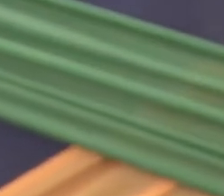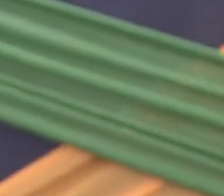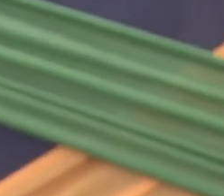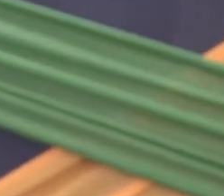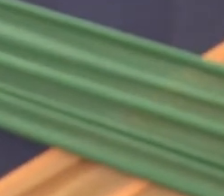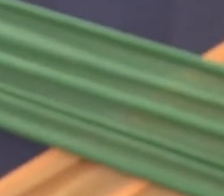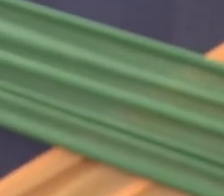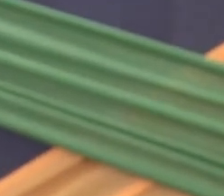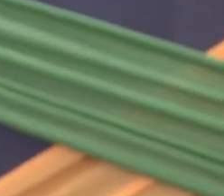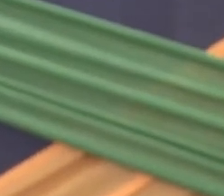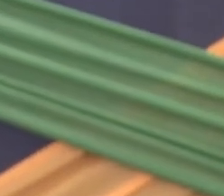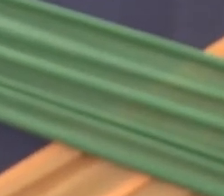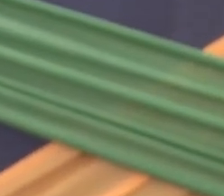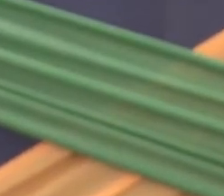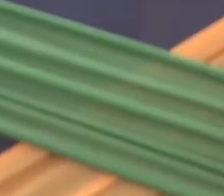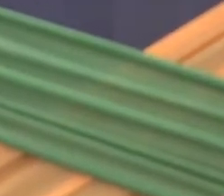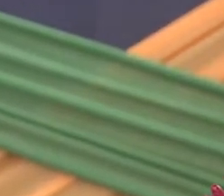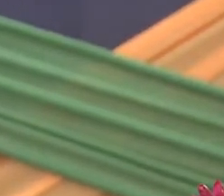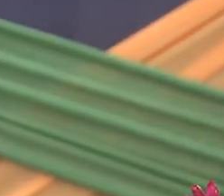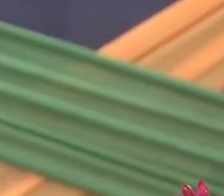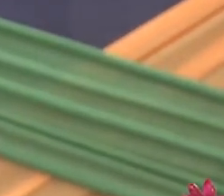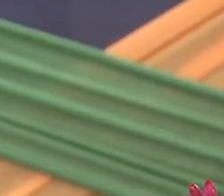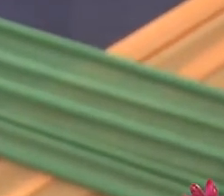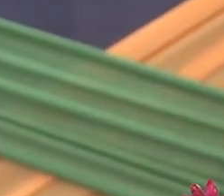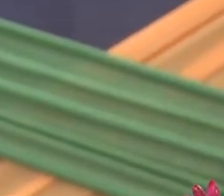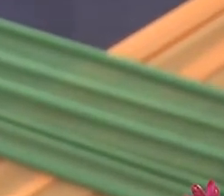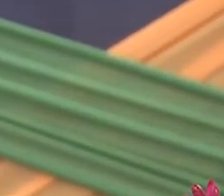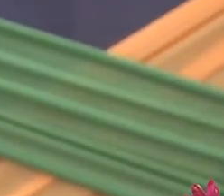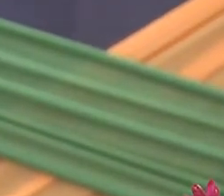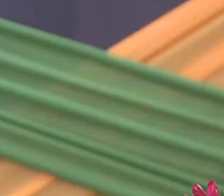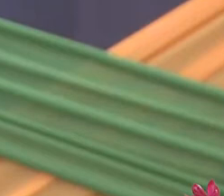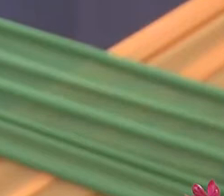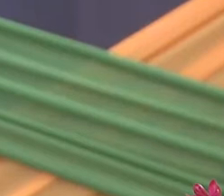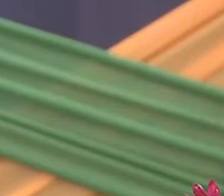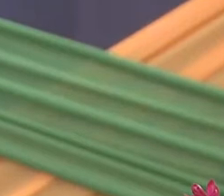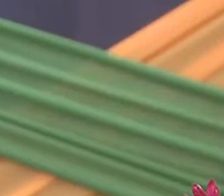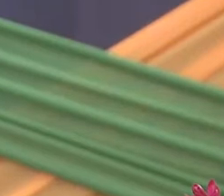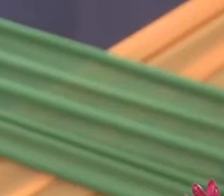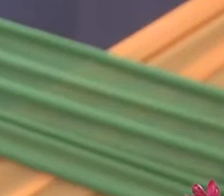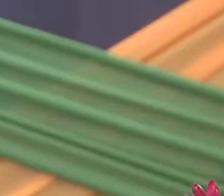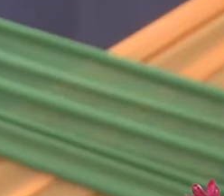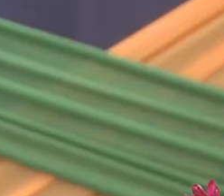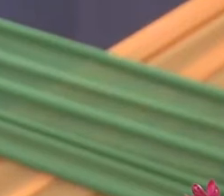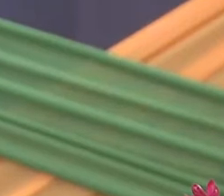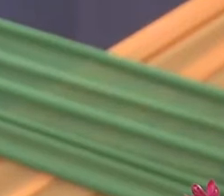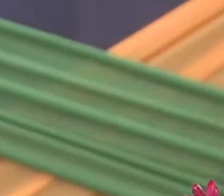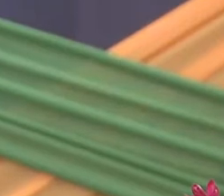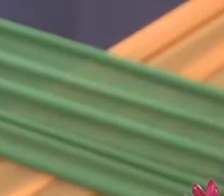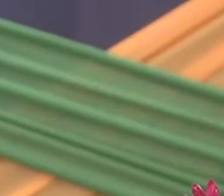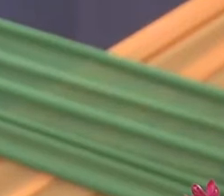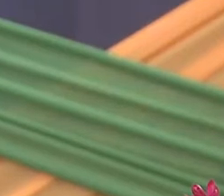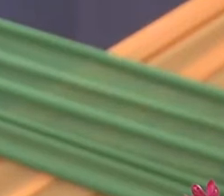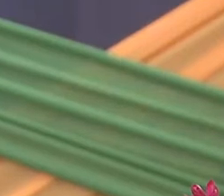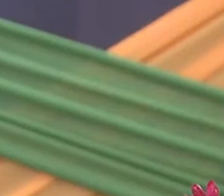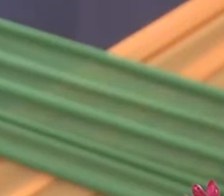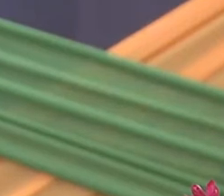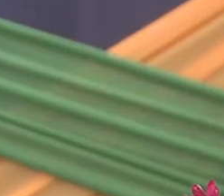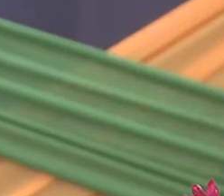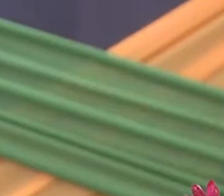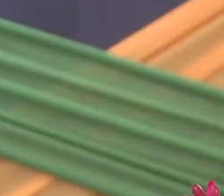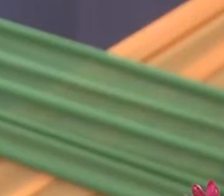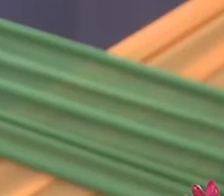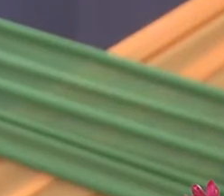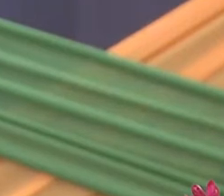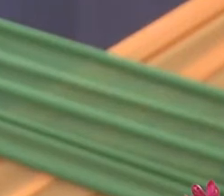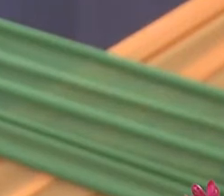as a nation. So God, I give you thanks. I give you thanks. Lord, I lift up, first of all, mighty